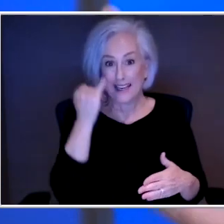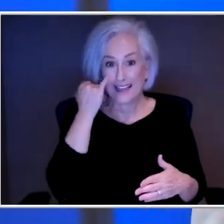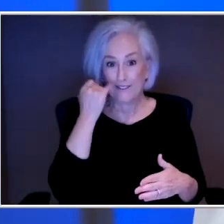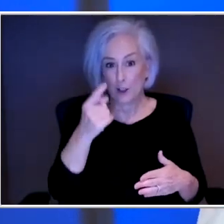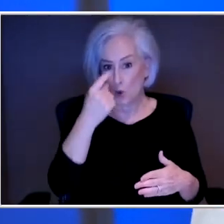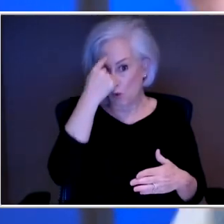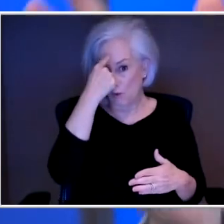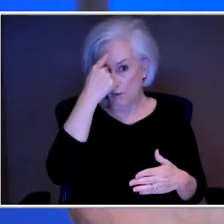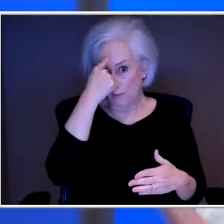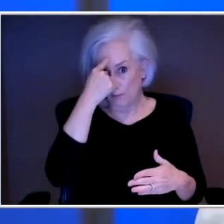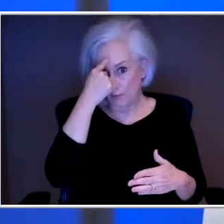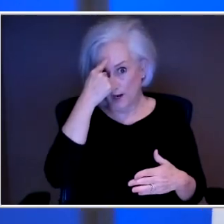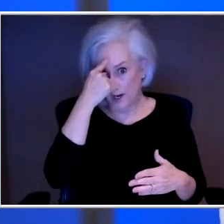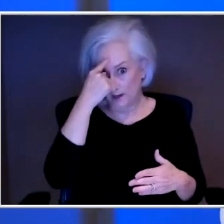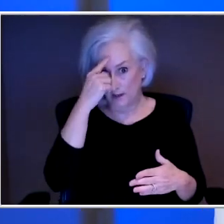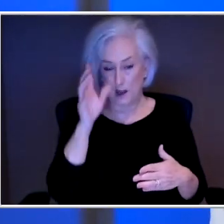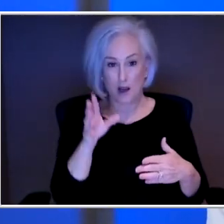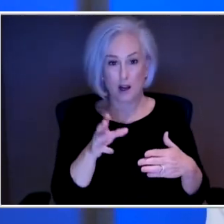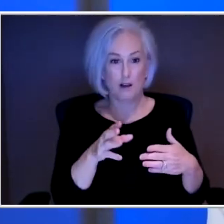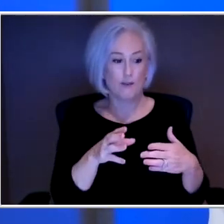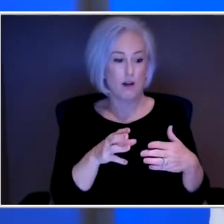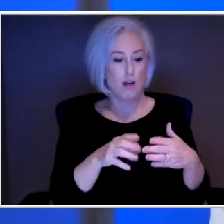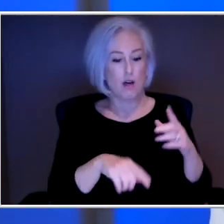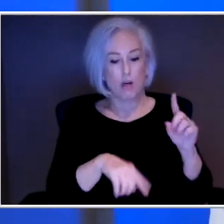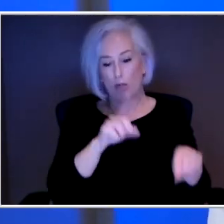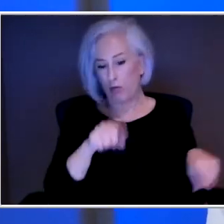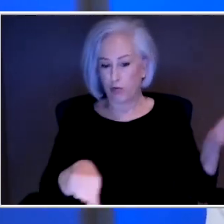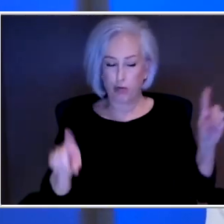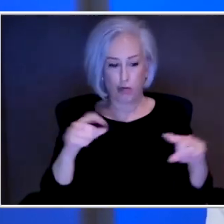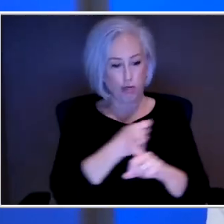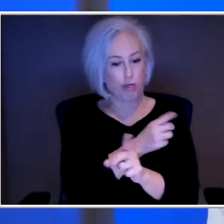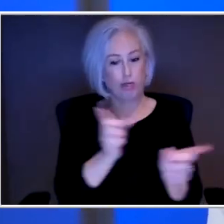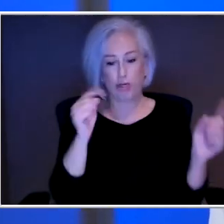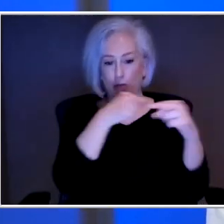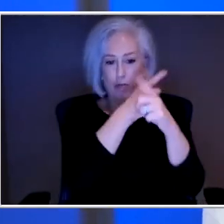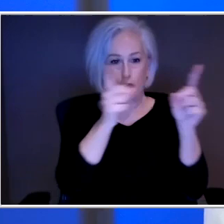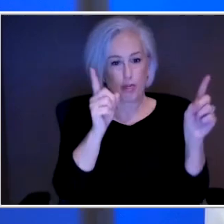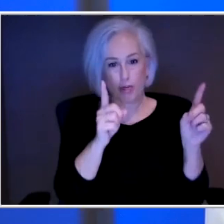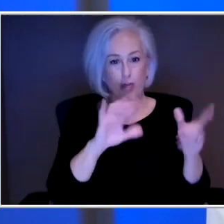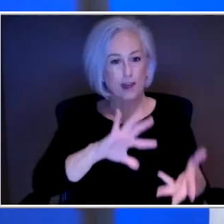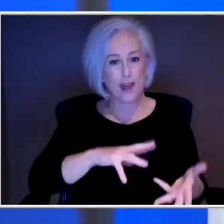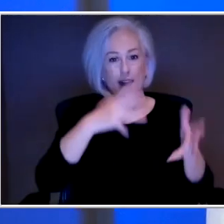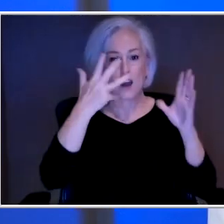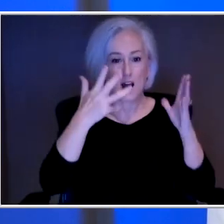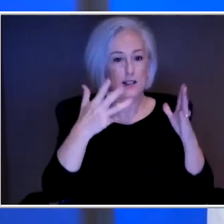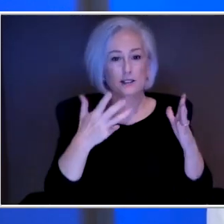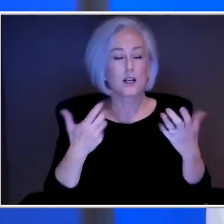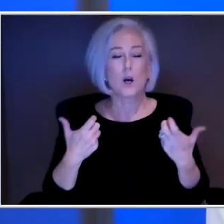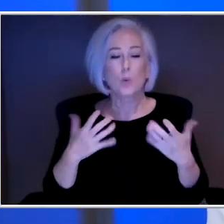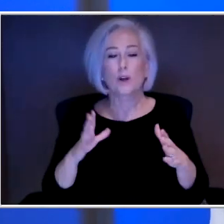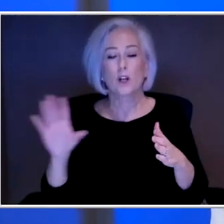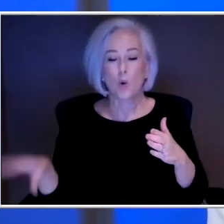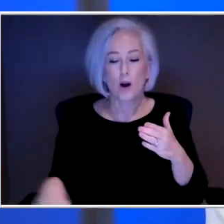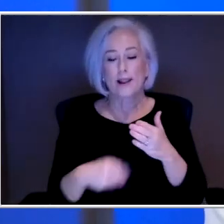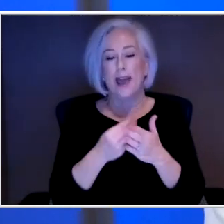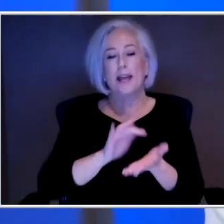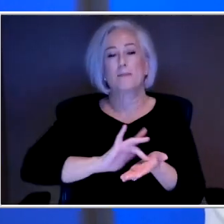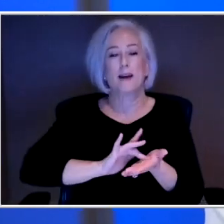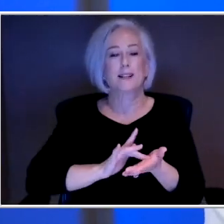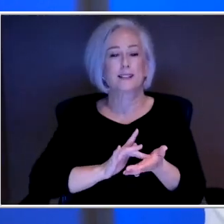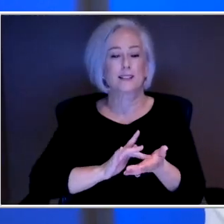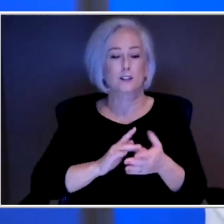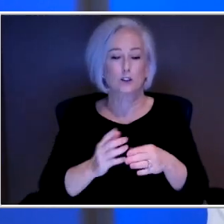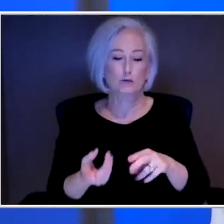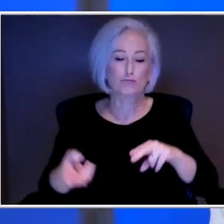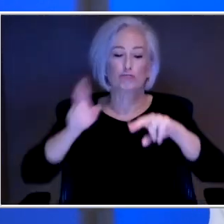just kind of flight of ideas. You've got a ton of chaos in the brain. Introducing something that's going to destabilize that further is probably not going to be helpful. And so most of